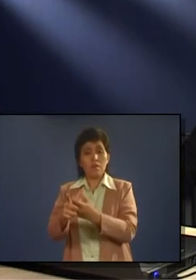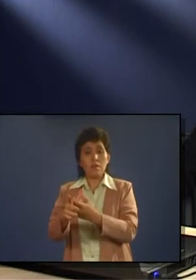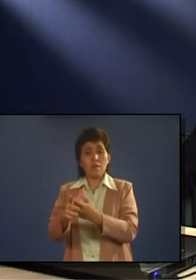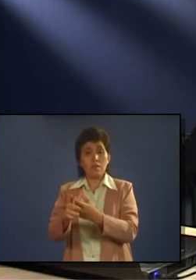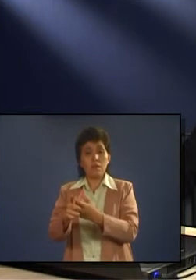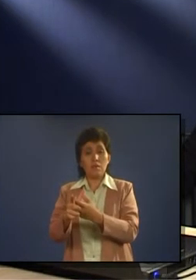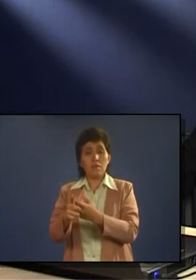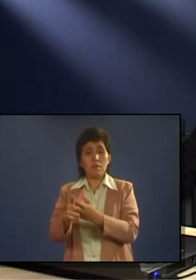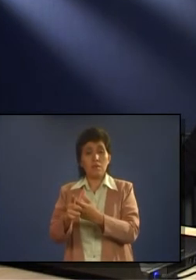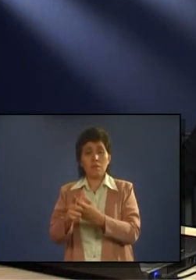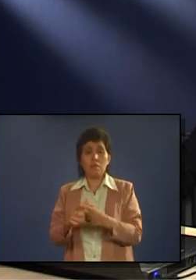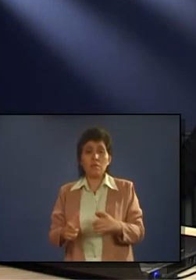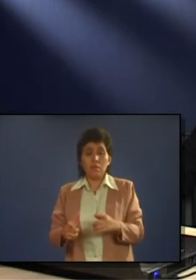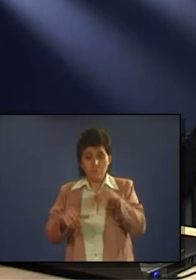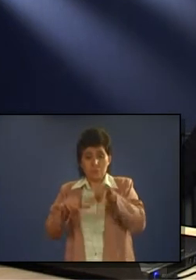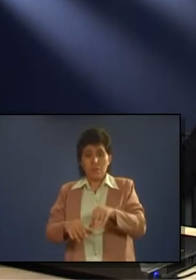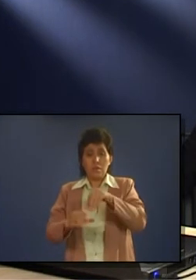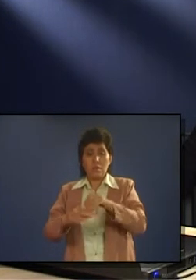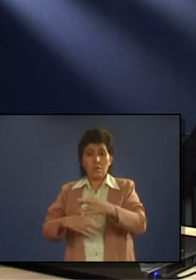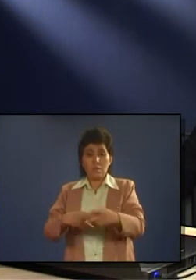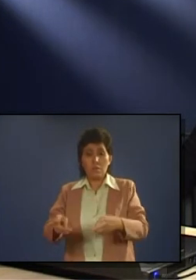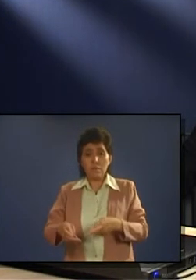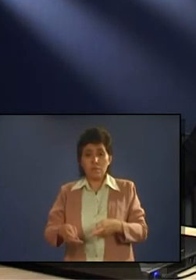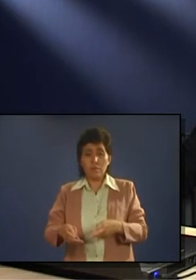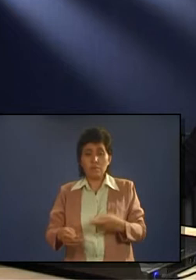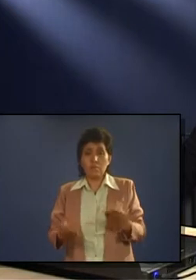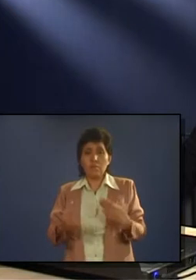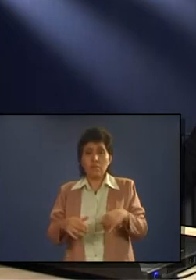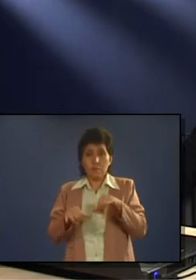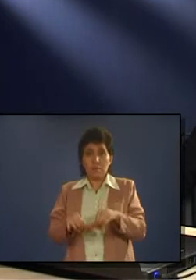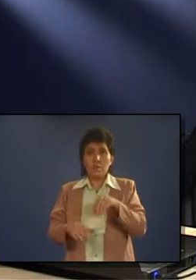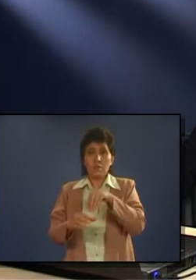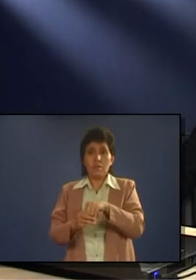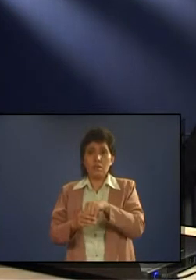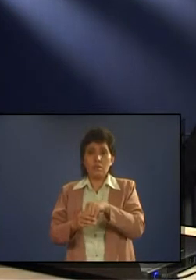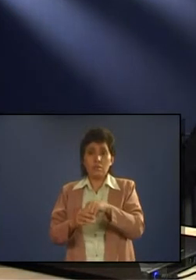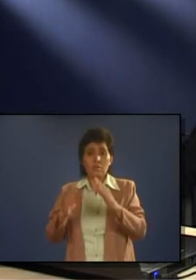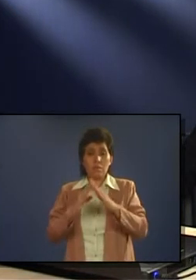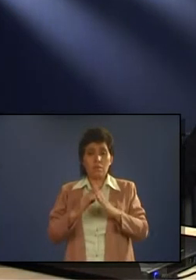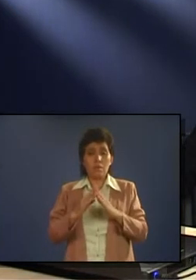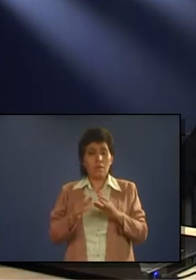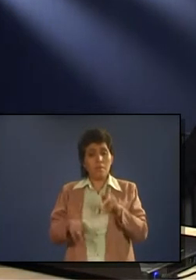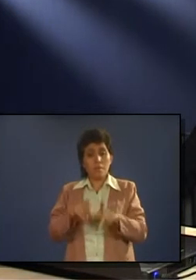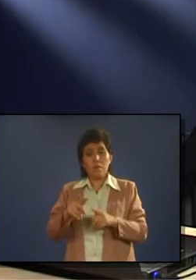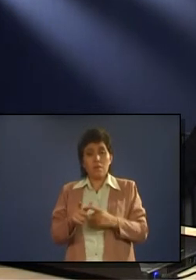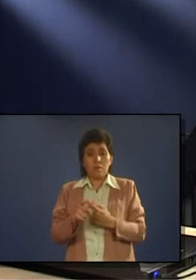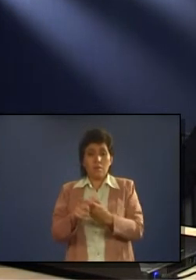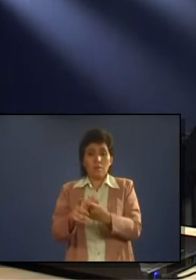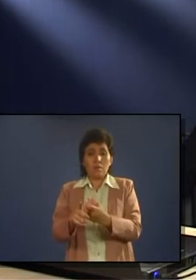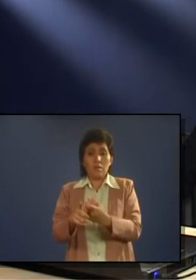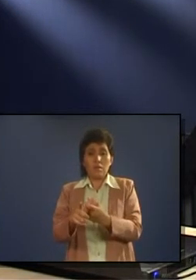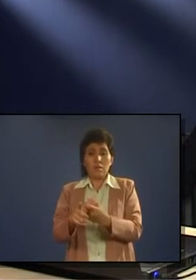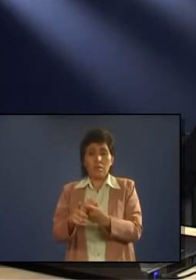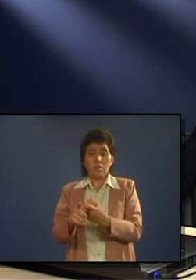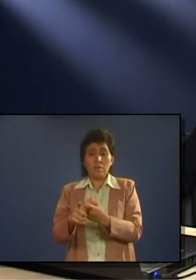you behave? You wouldn't be running away. You stay inside your room, okay, or stay inside your house. Now, but what if people are running, okay, even though